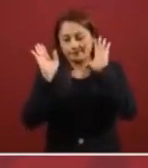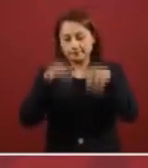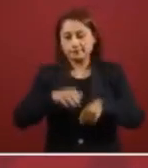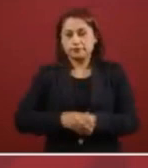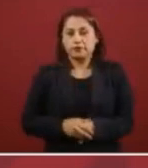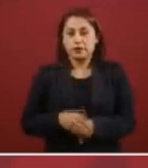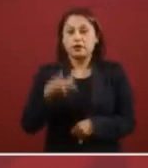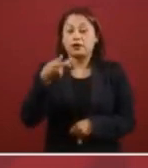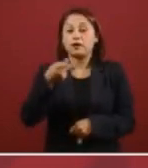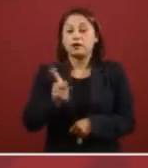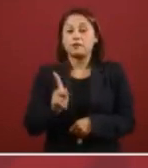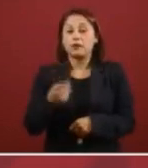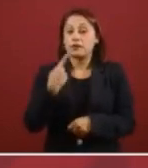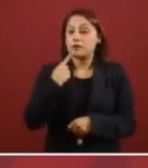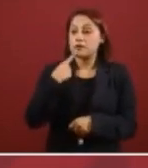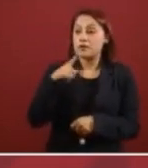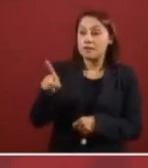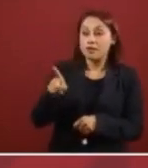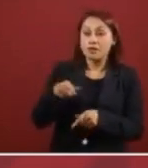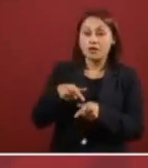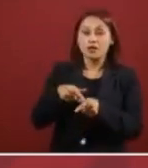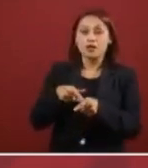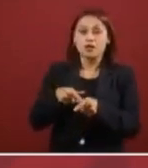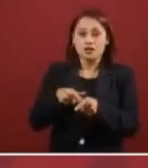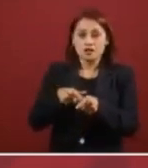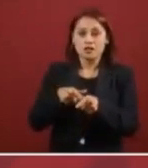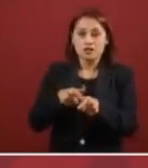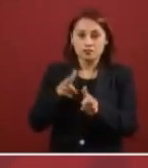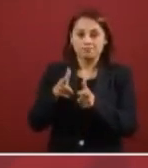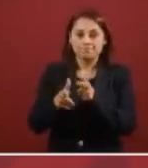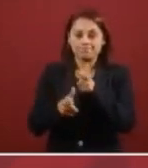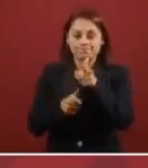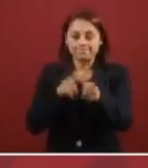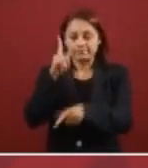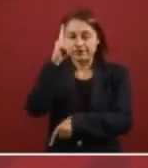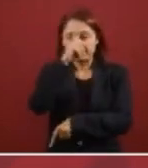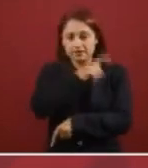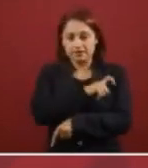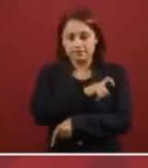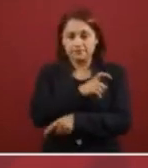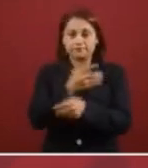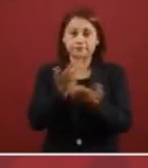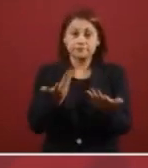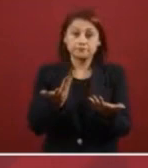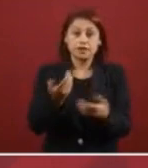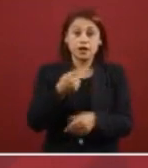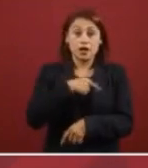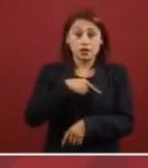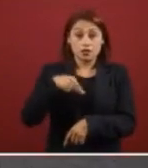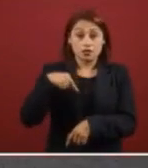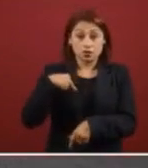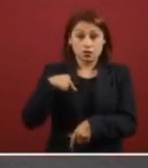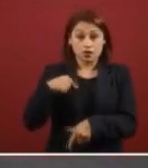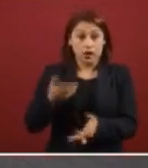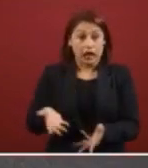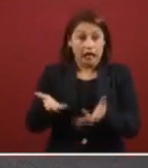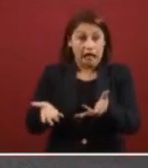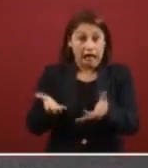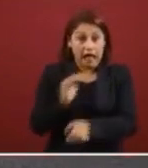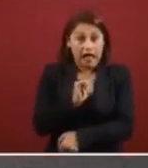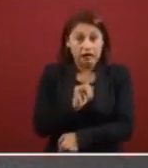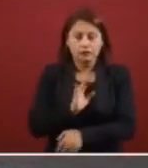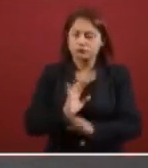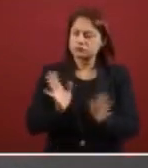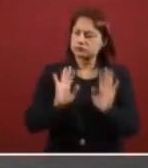didn't take its course. Entonces, lo único que hemos hecho nosotros, so the only thing we've done is to